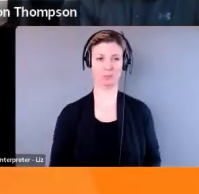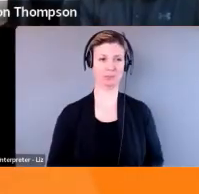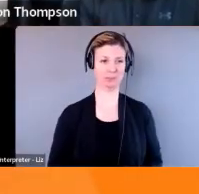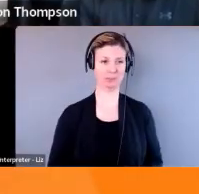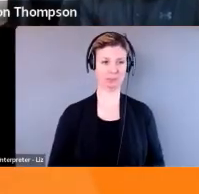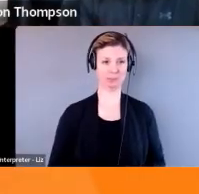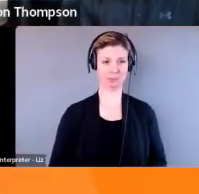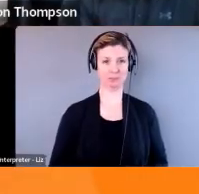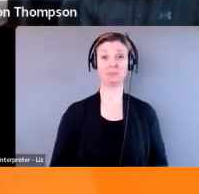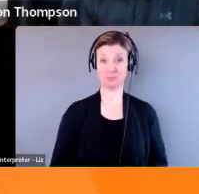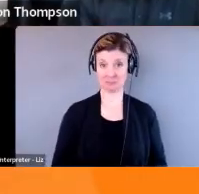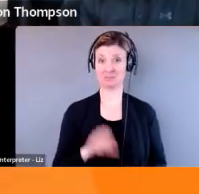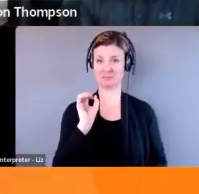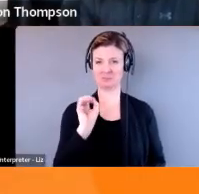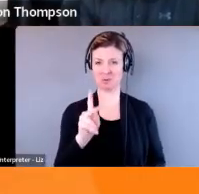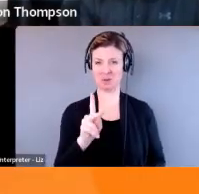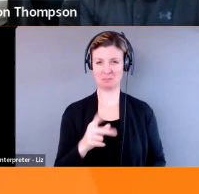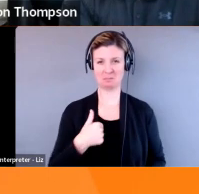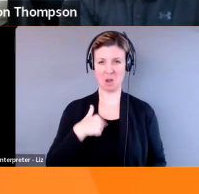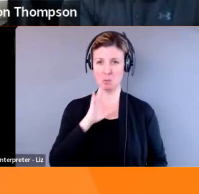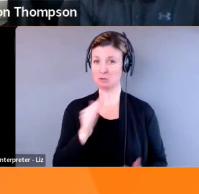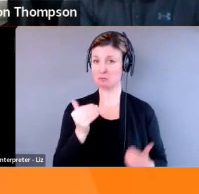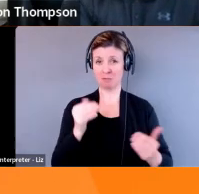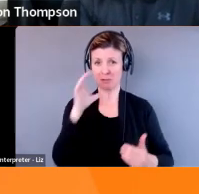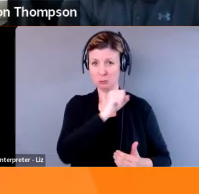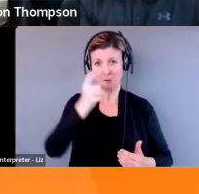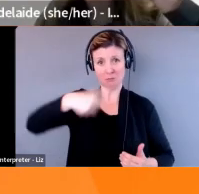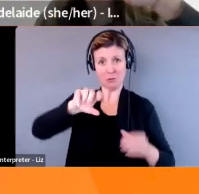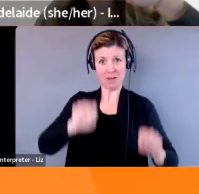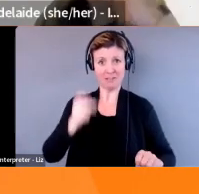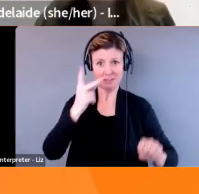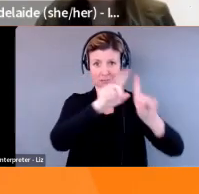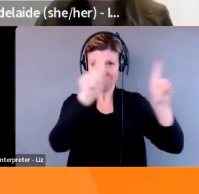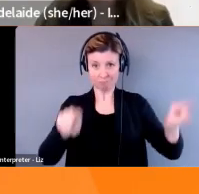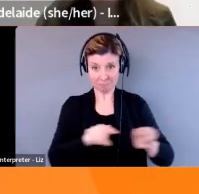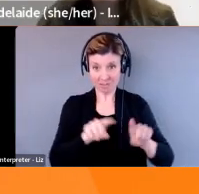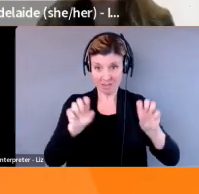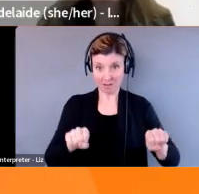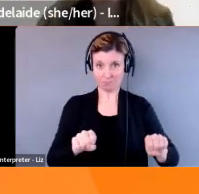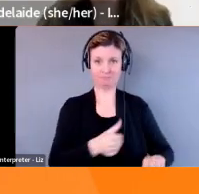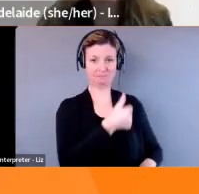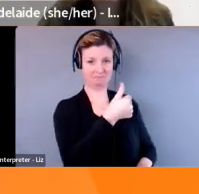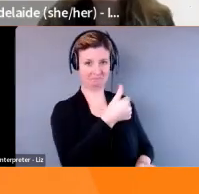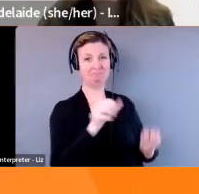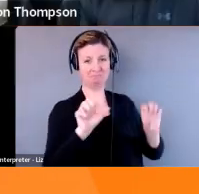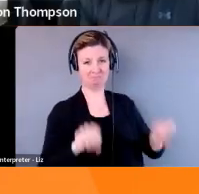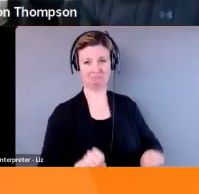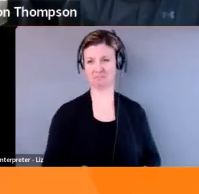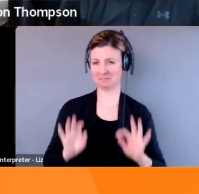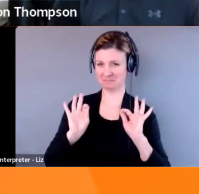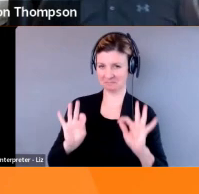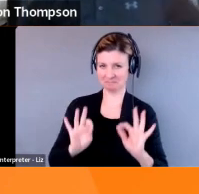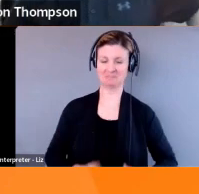Okay. I'm going to assume everyone can see my screen. We can. We're good. Awesome.